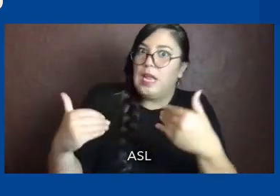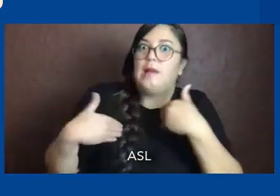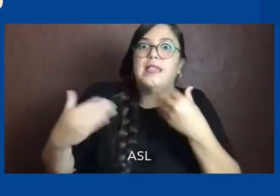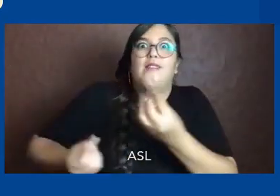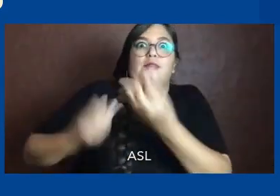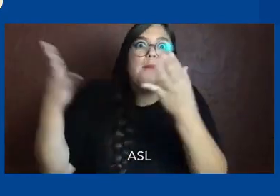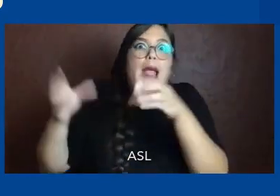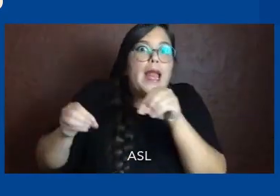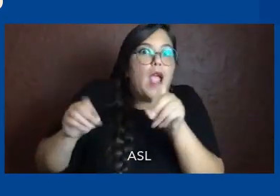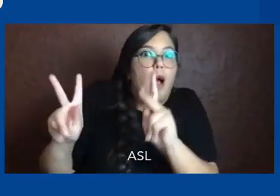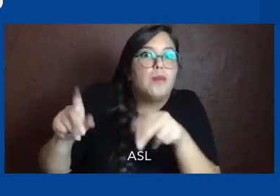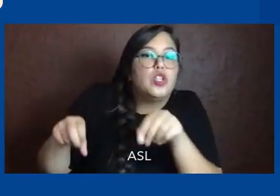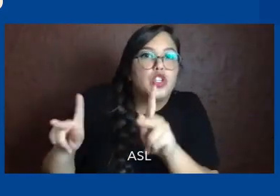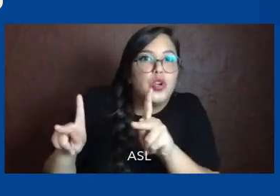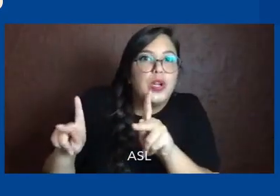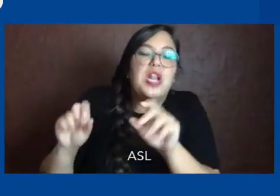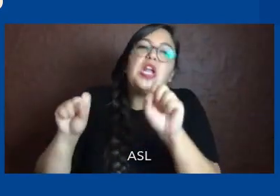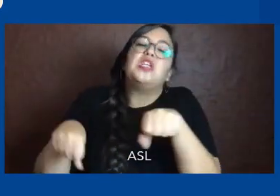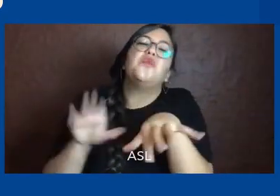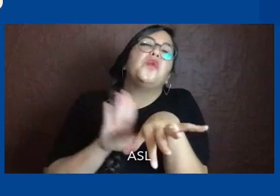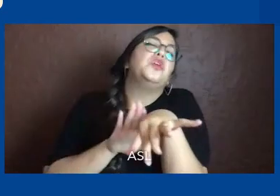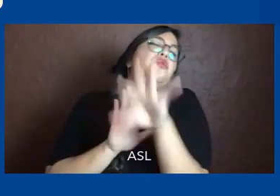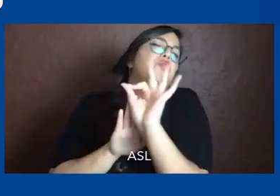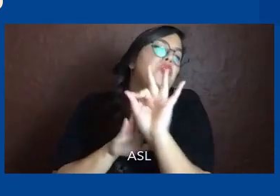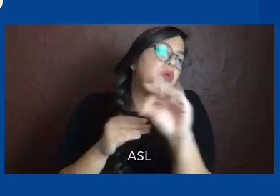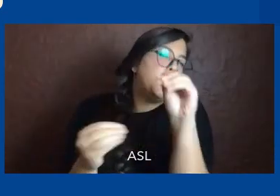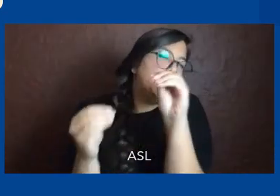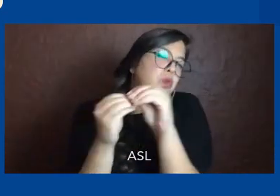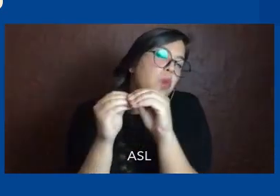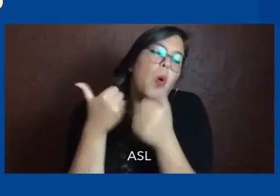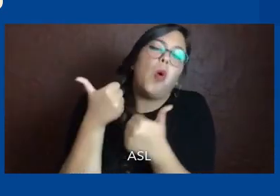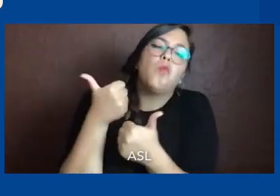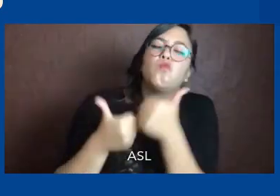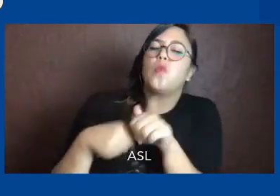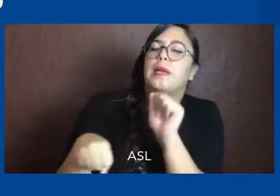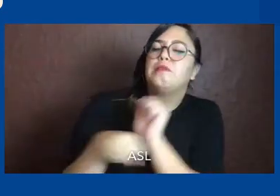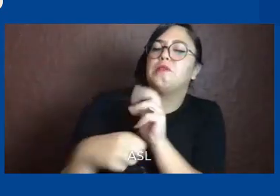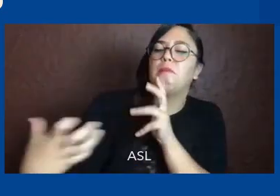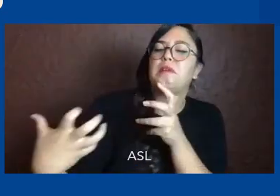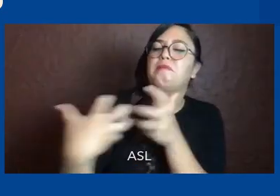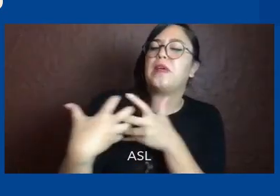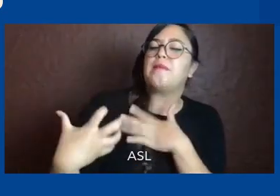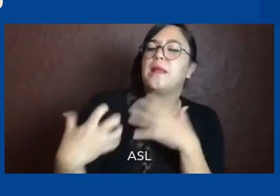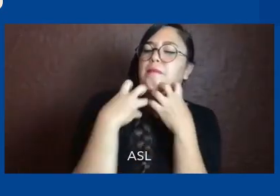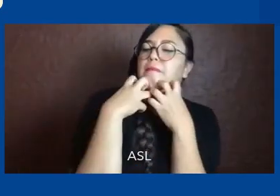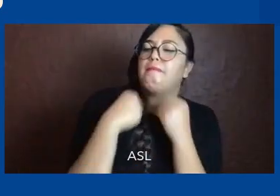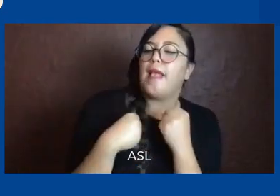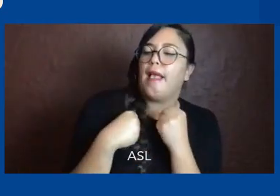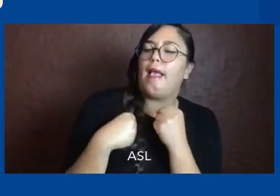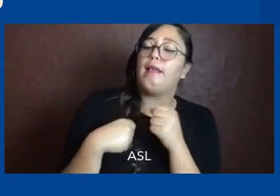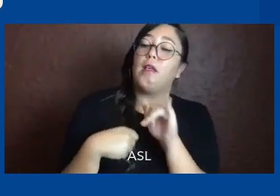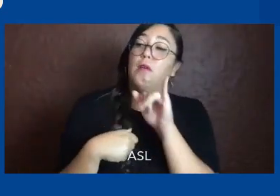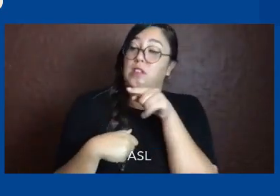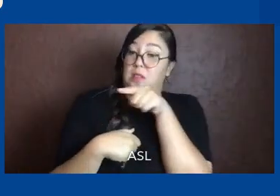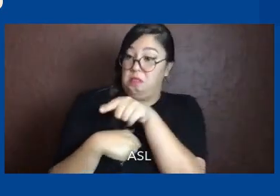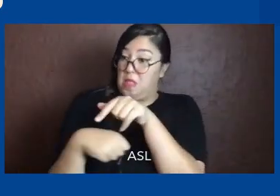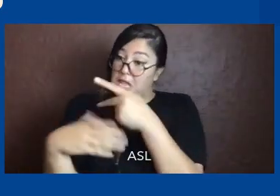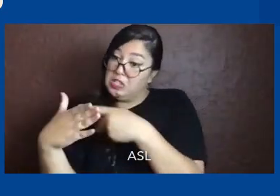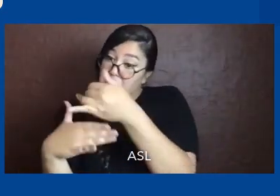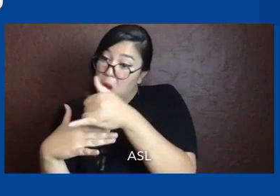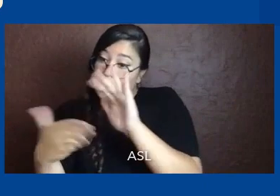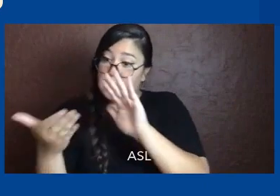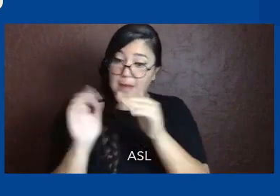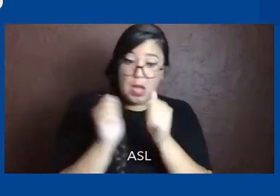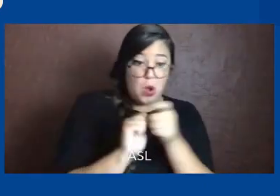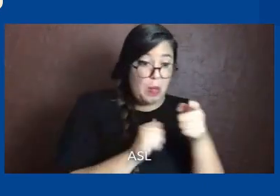one of these jobs should I do? Which one really fits with my values? Like, how many of these boxes are being checked by this one versus this one?